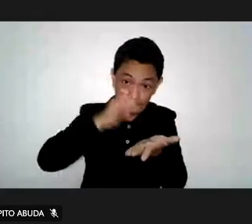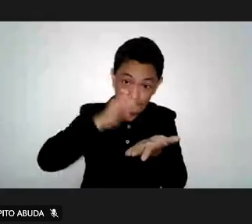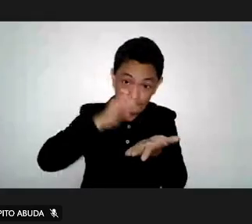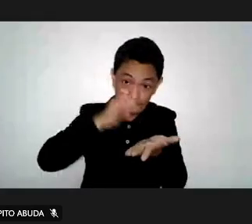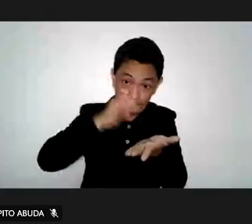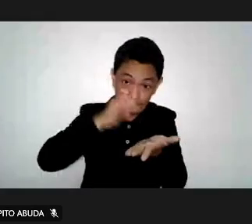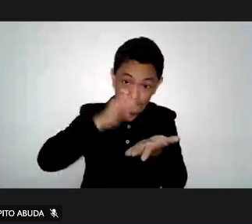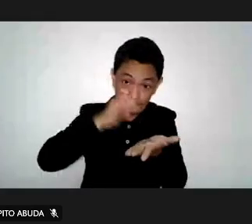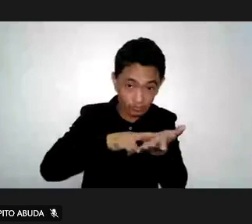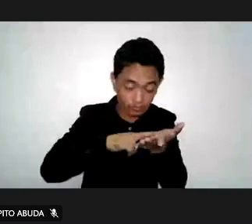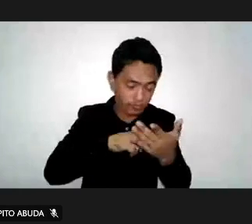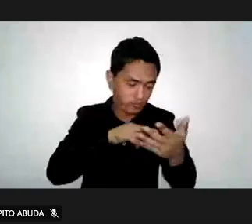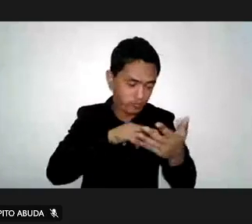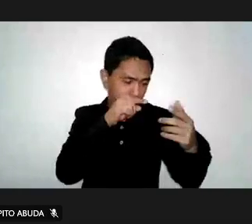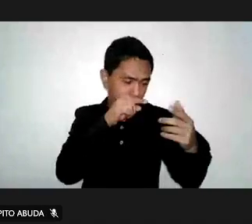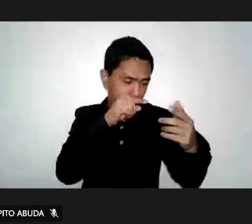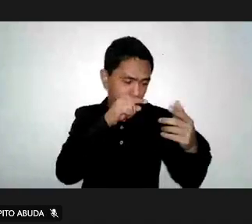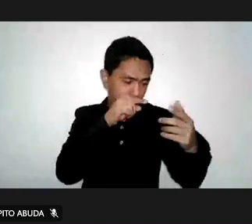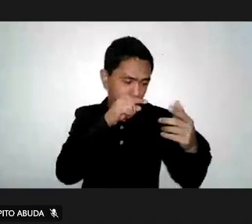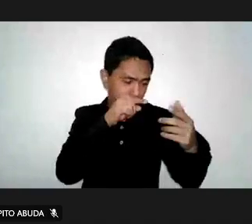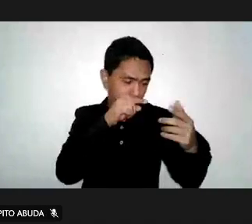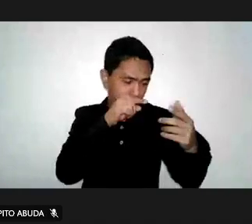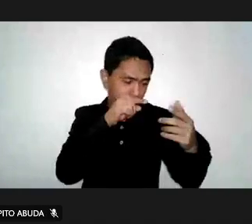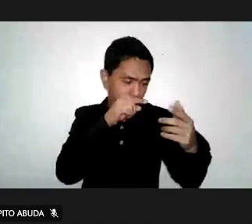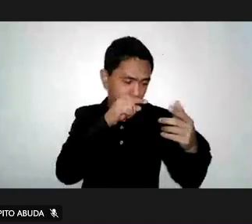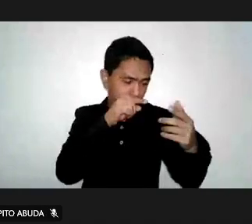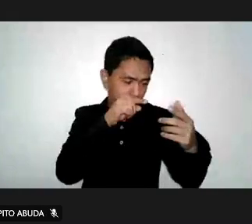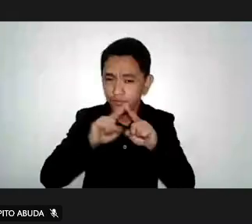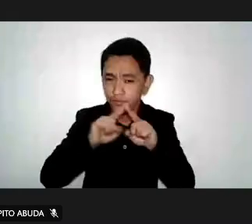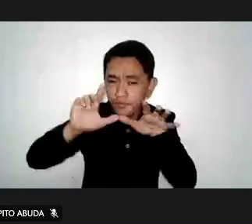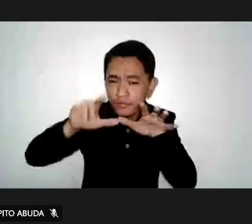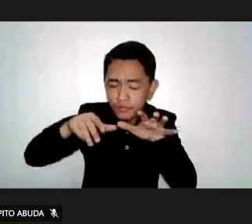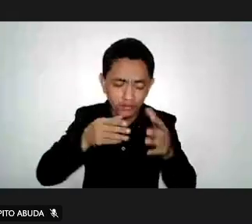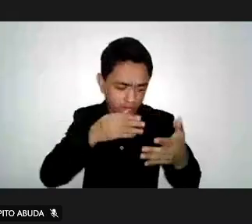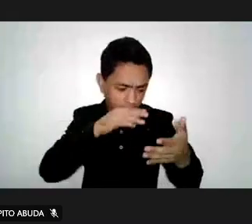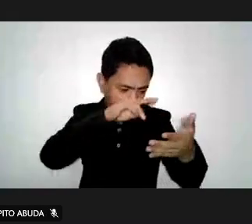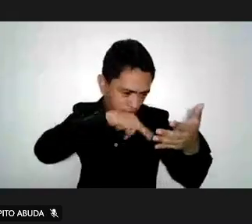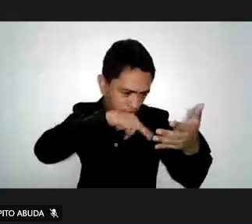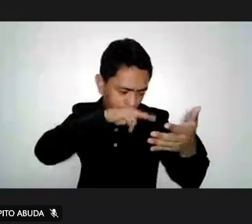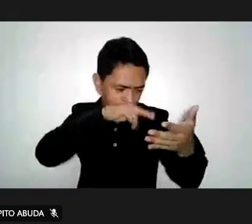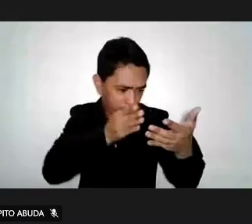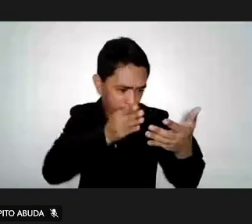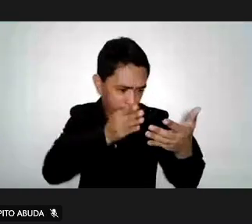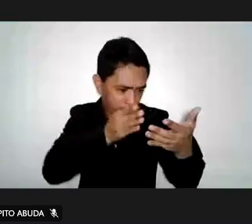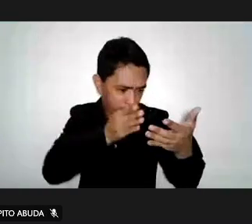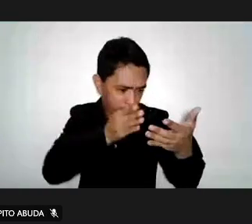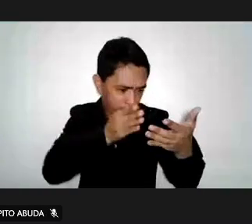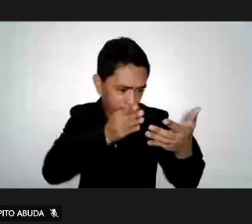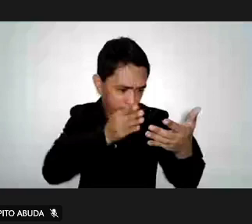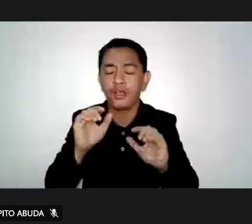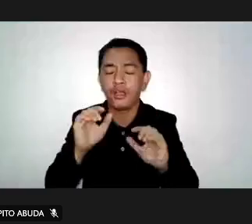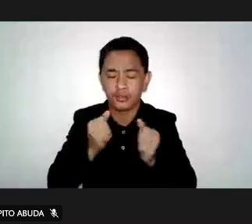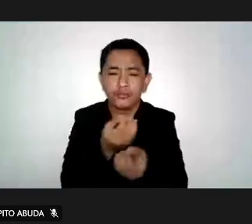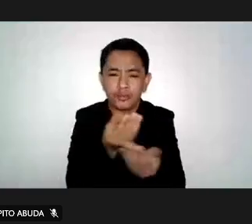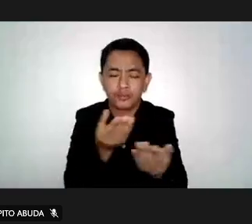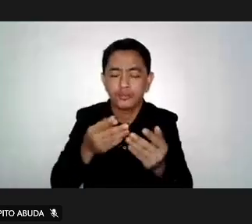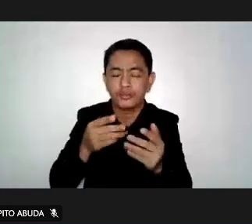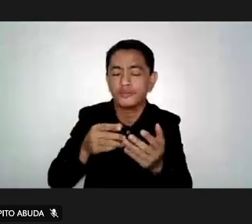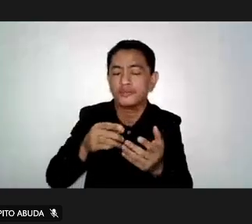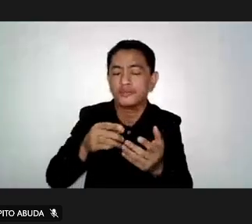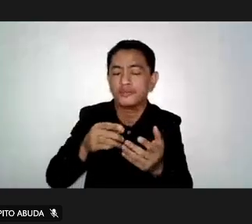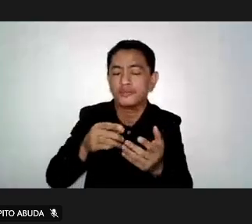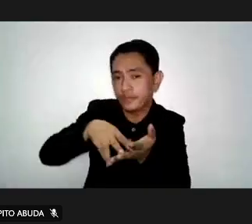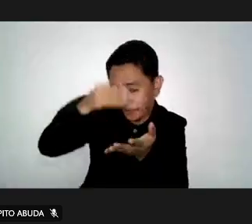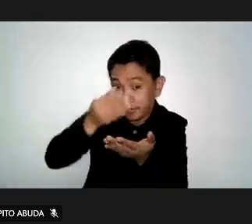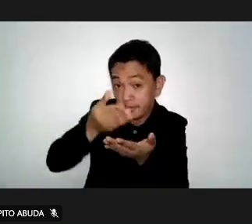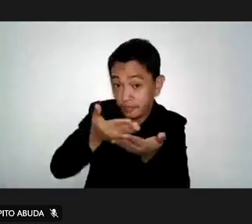natin from the time na nag-fill up sila ng enrollment form or registration form. We can filter our learners with different disabilities